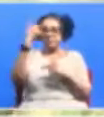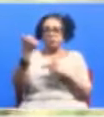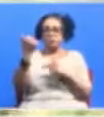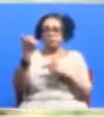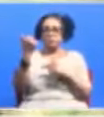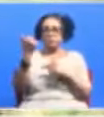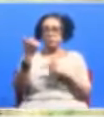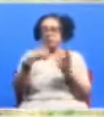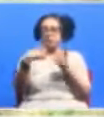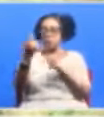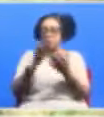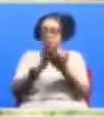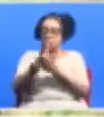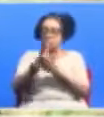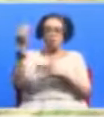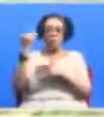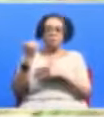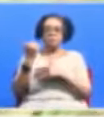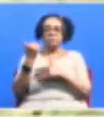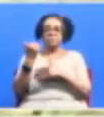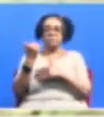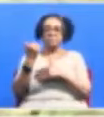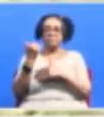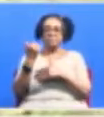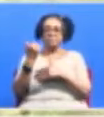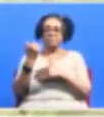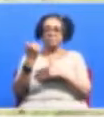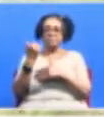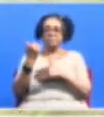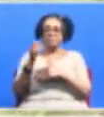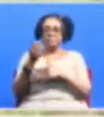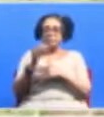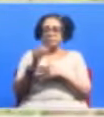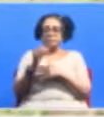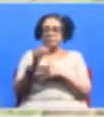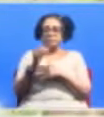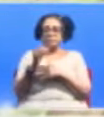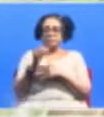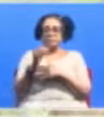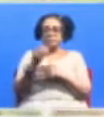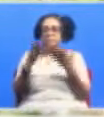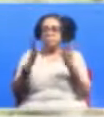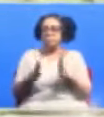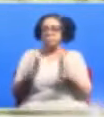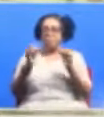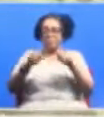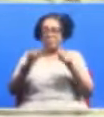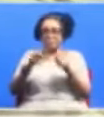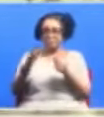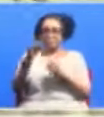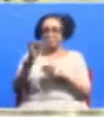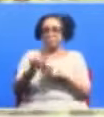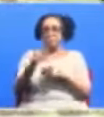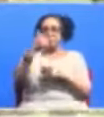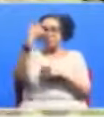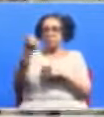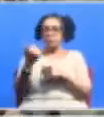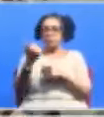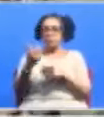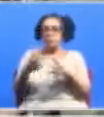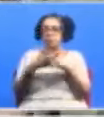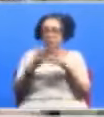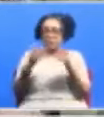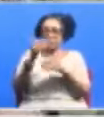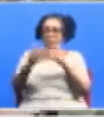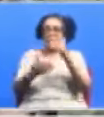court and was dismissed. So we're not holding anybody now responsible for this. Investigation is starting afresh.